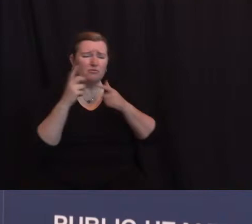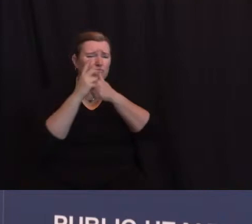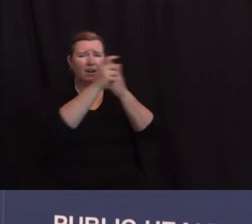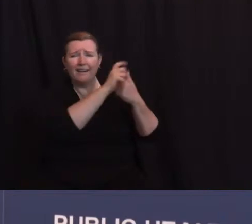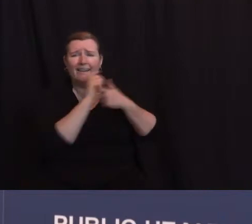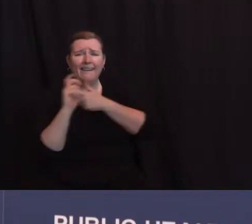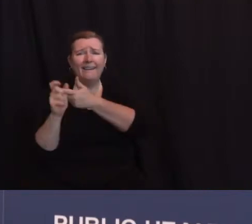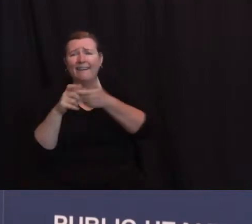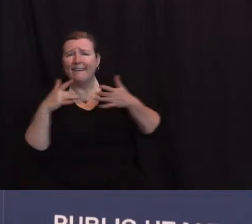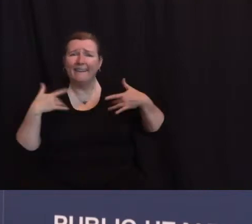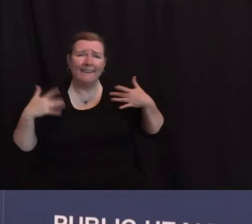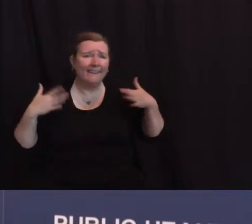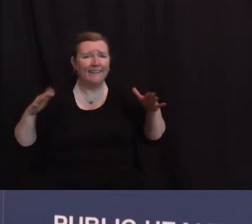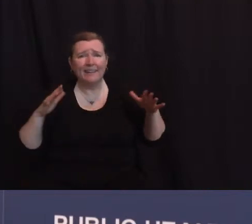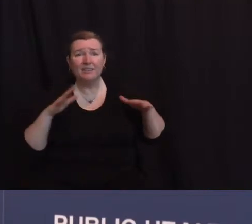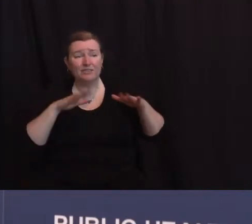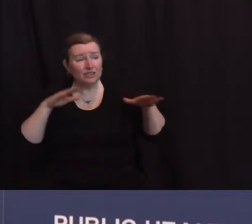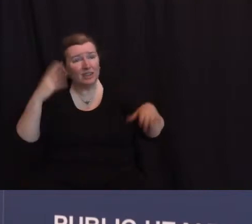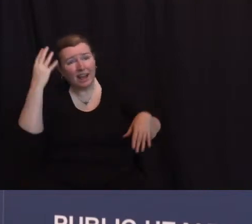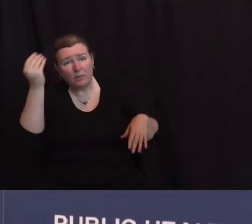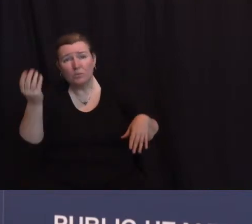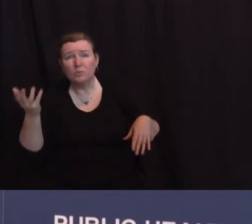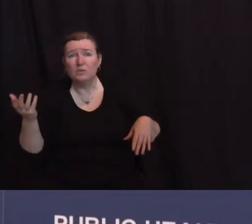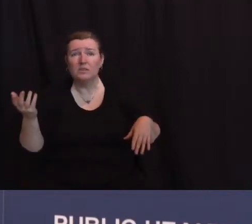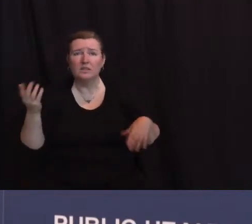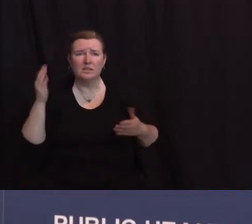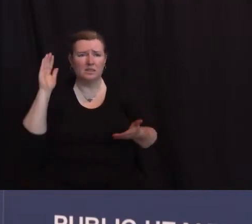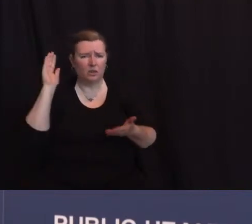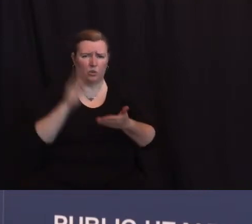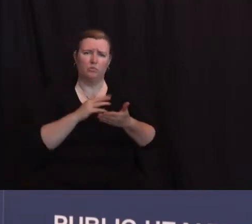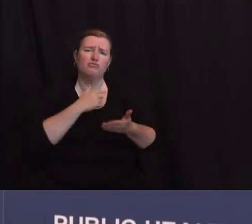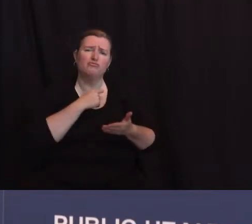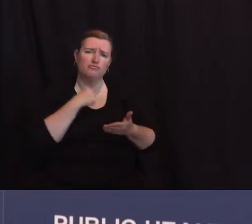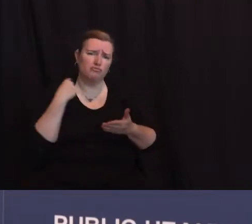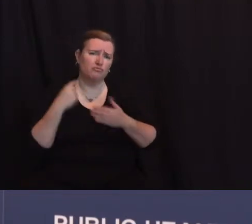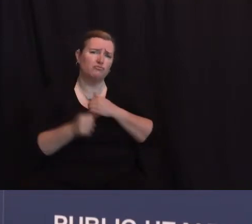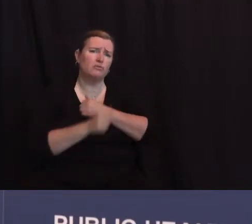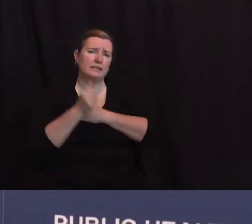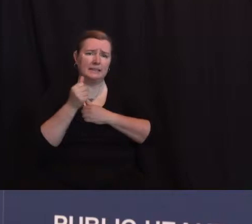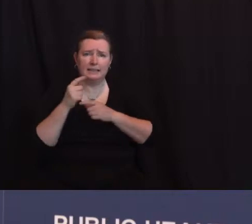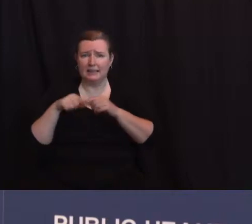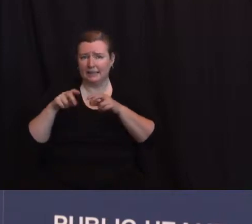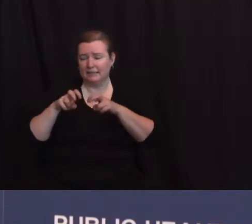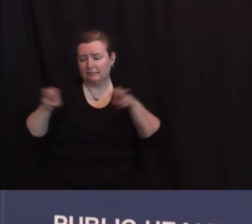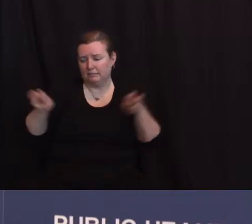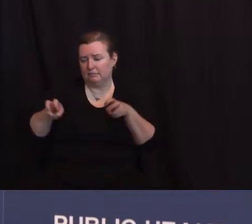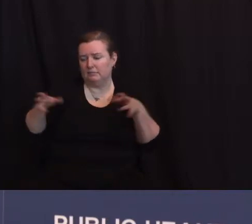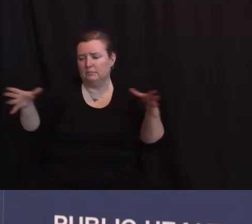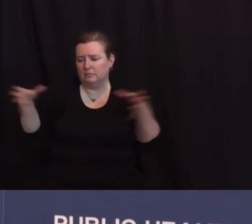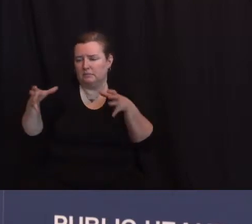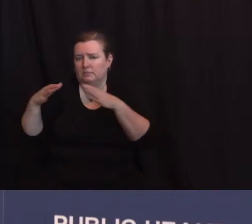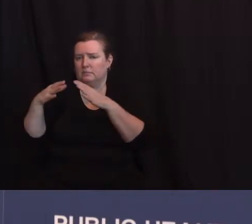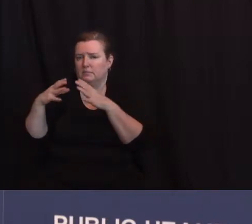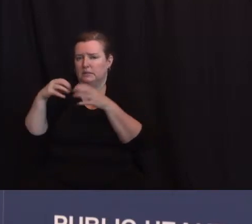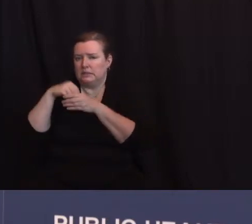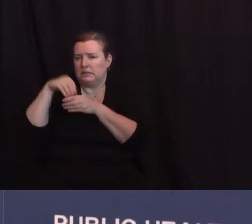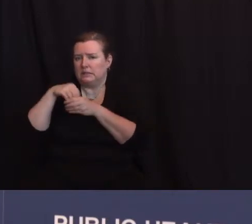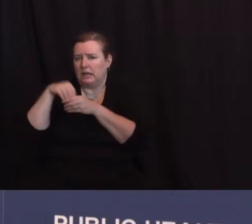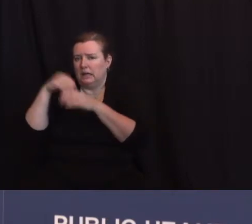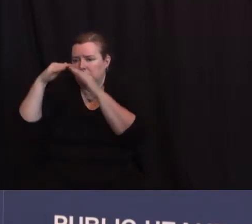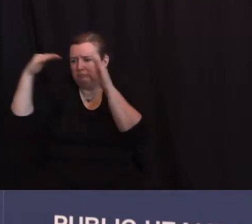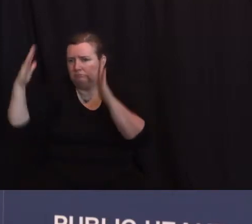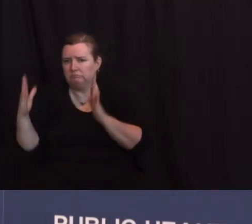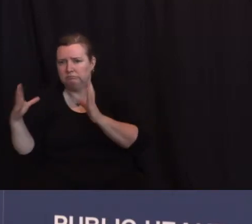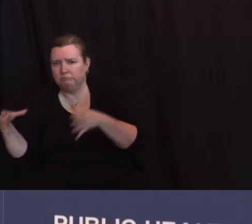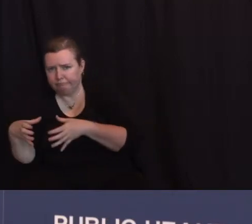clearly kids running around outside are going to be at a lower risk than sitting together in a tight room inside. As to your